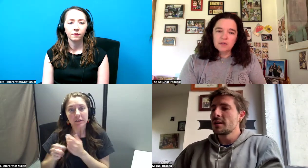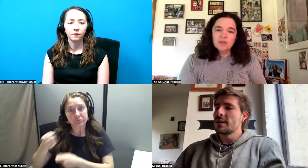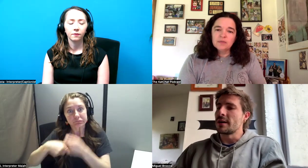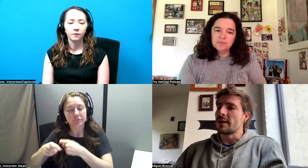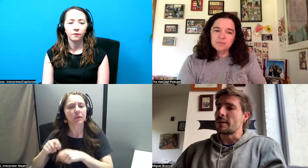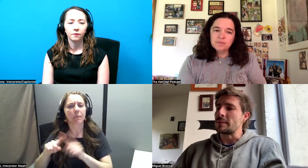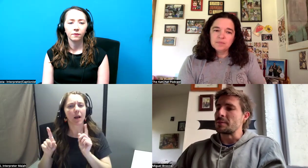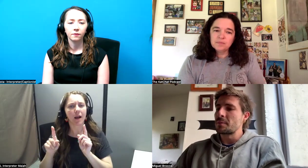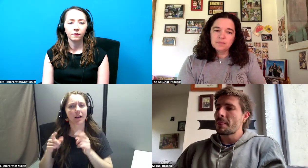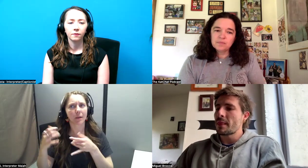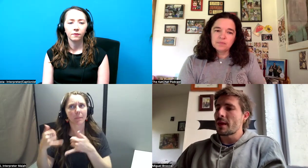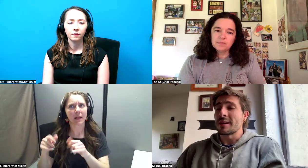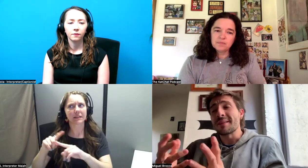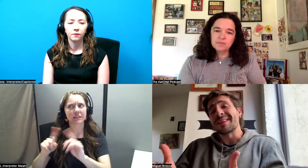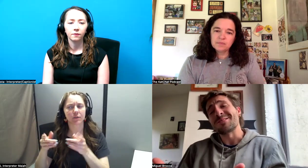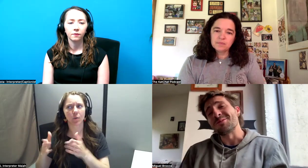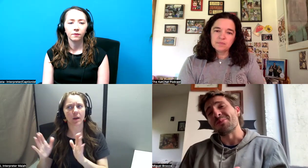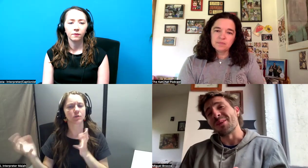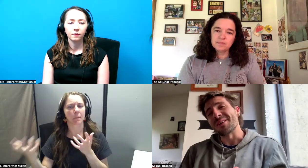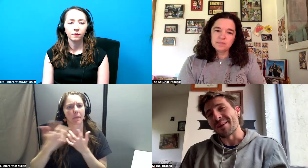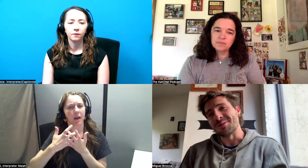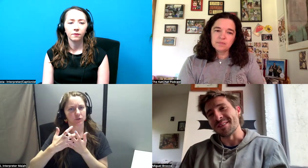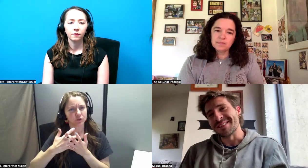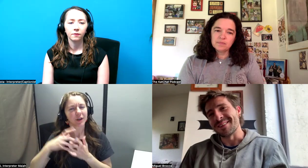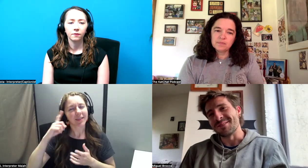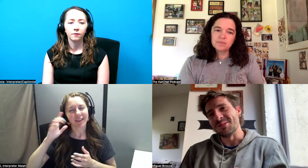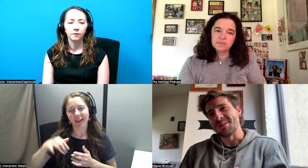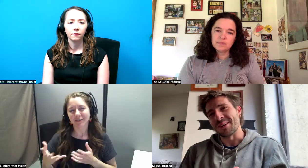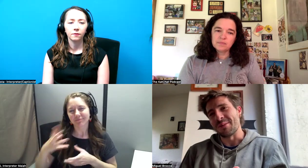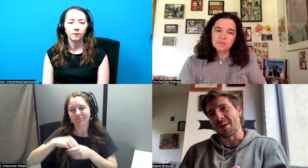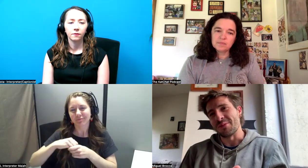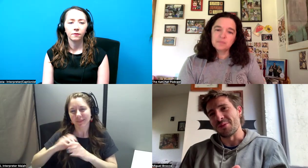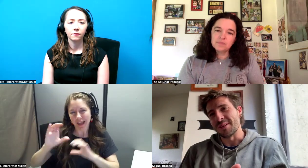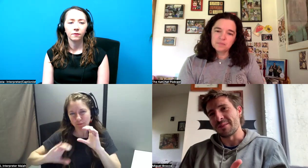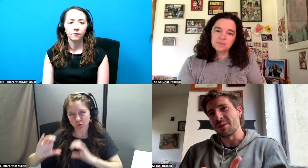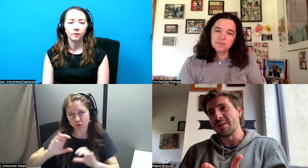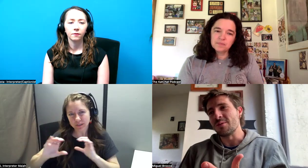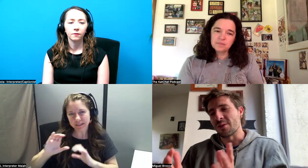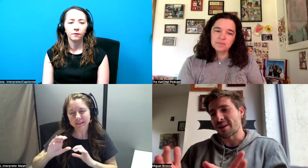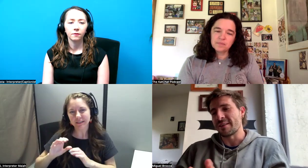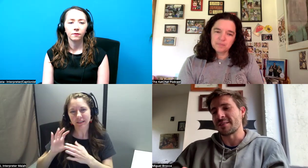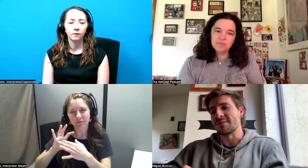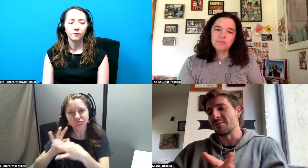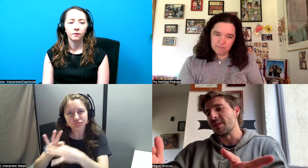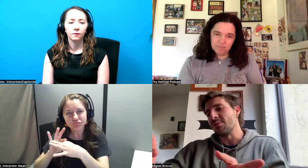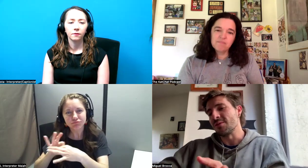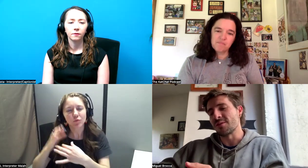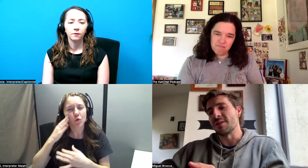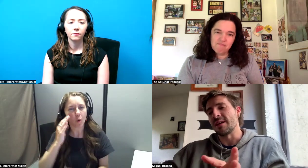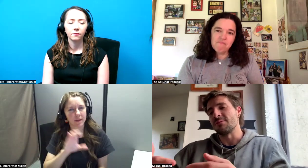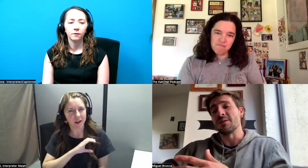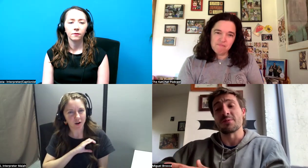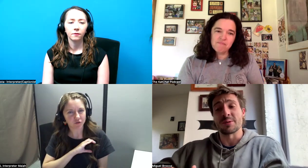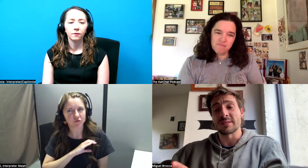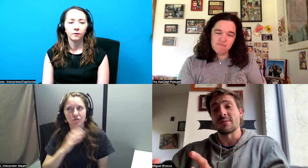match. Um, and I think that's also part of the chemistry that you were talking about before. Like we knew our characters and we knew the